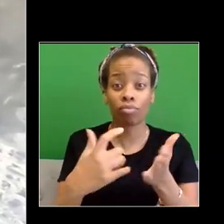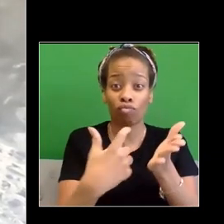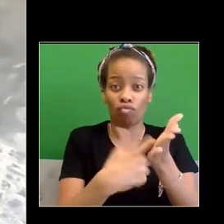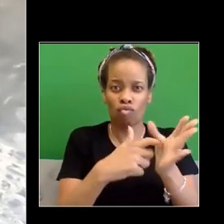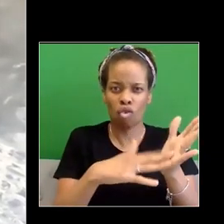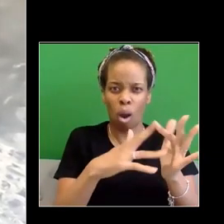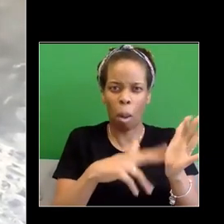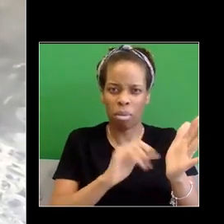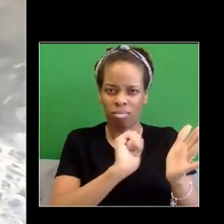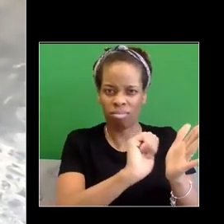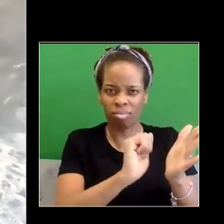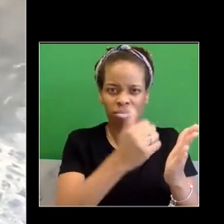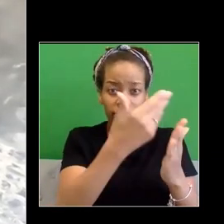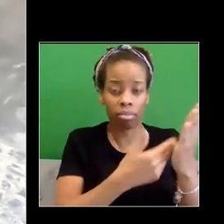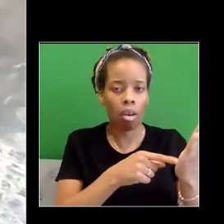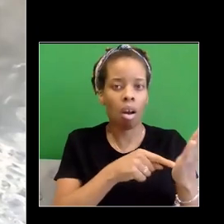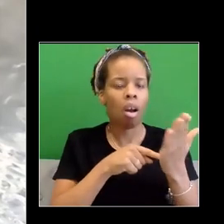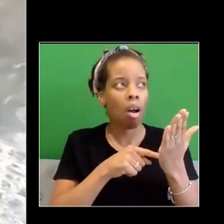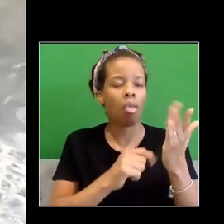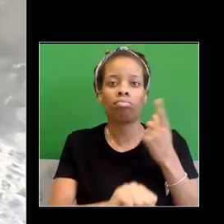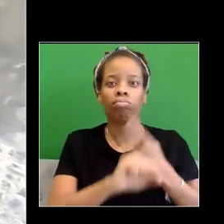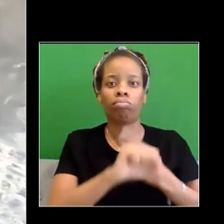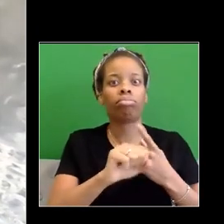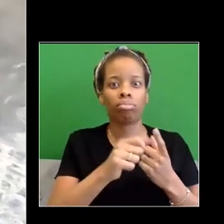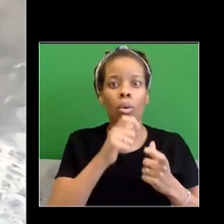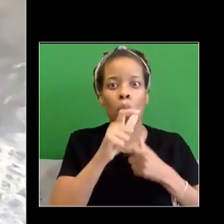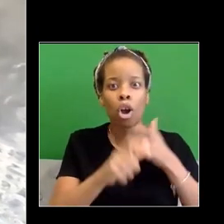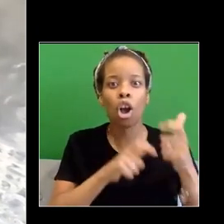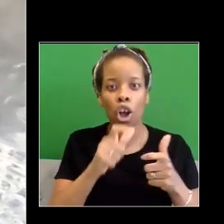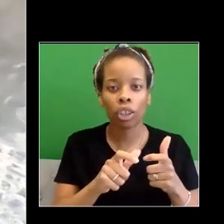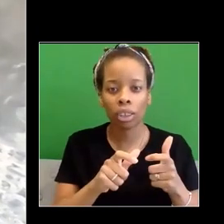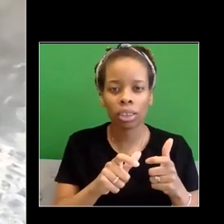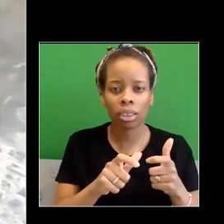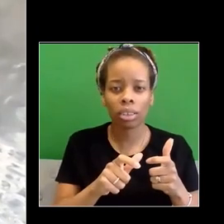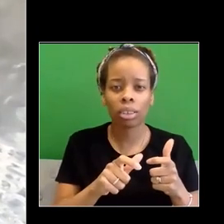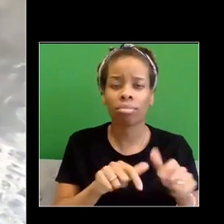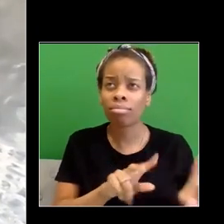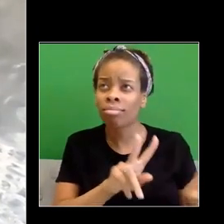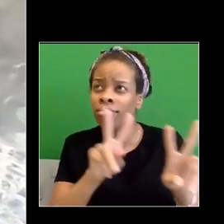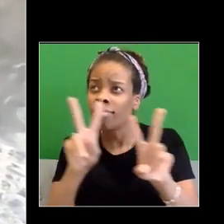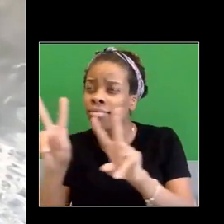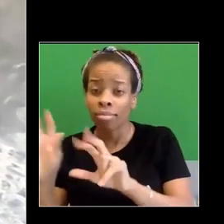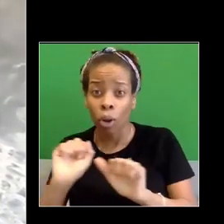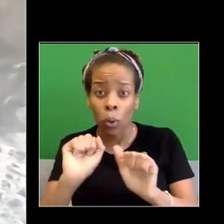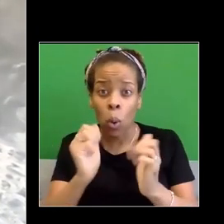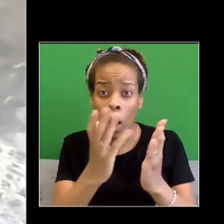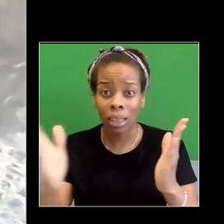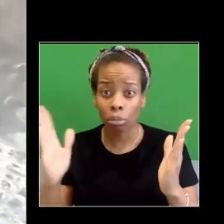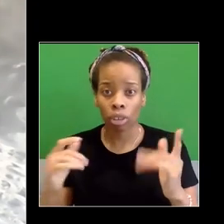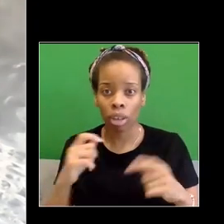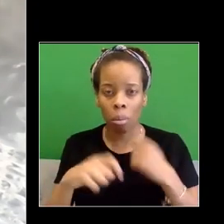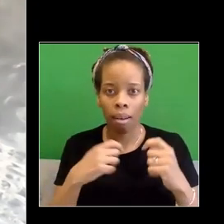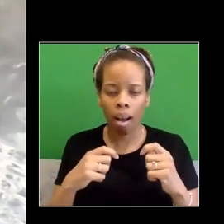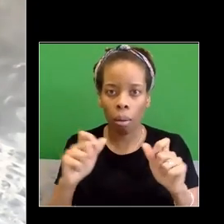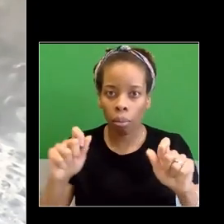that's how, you know, again, in considering this catalog, seeing the exhibition as I did, it was a way in. I